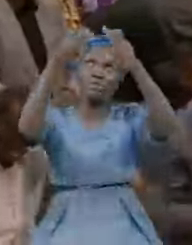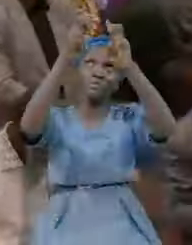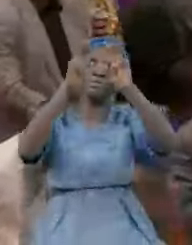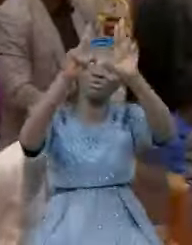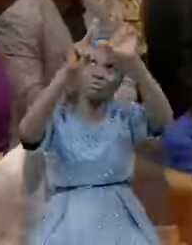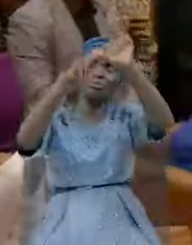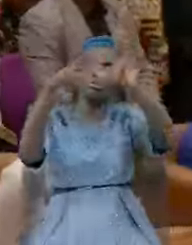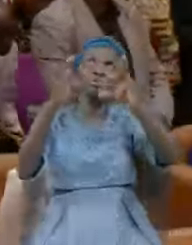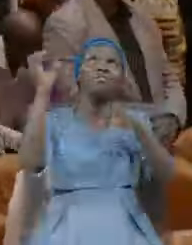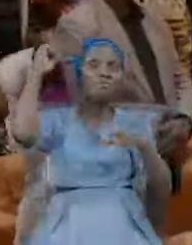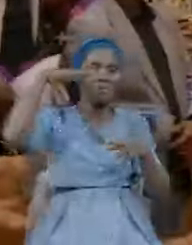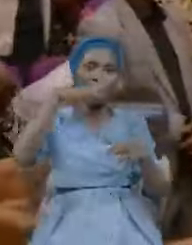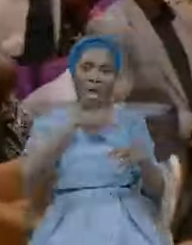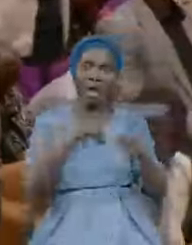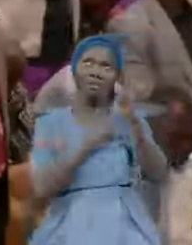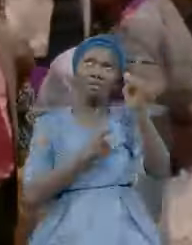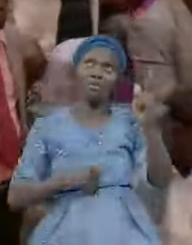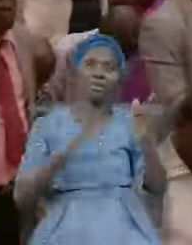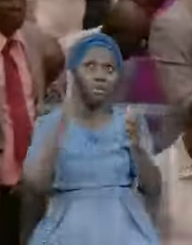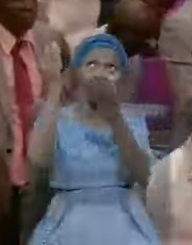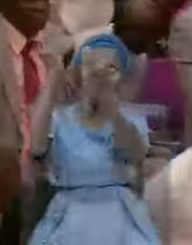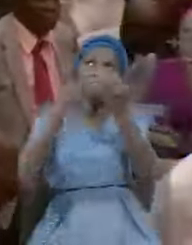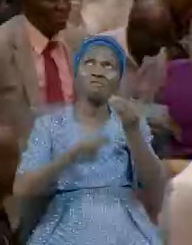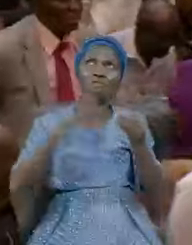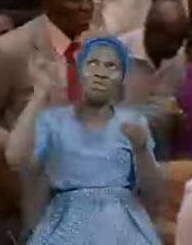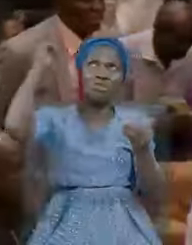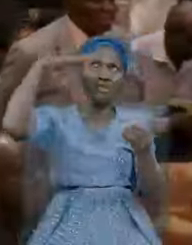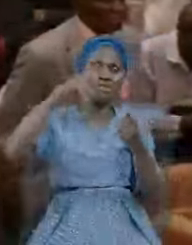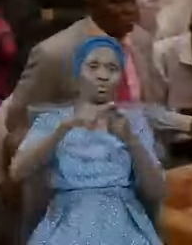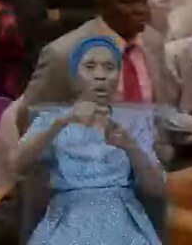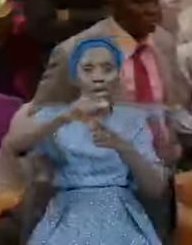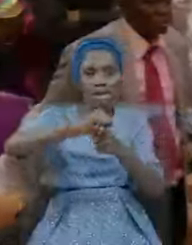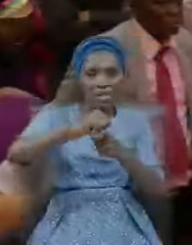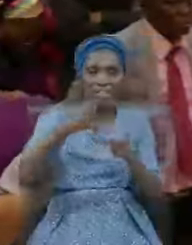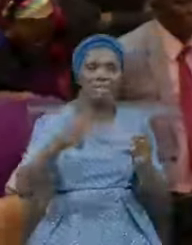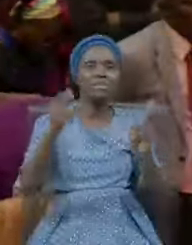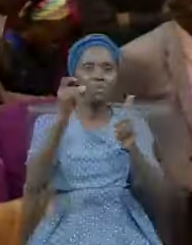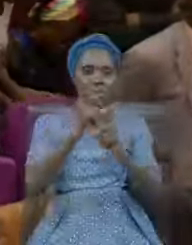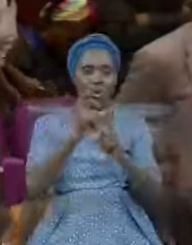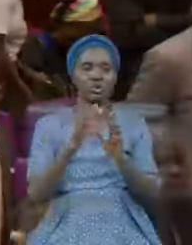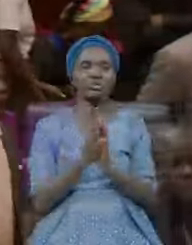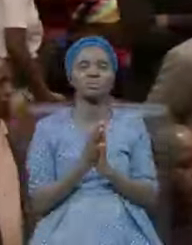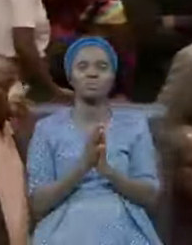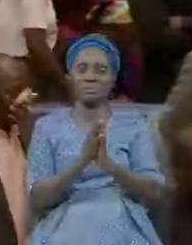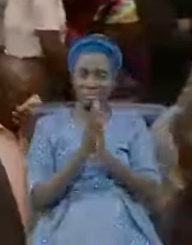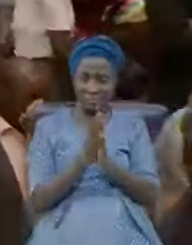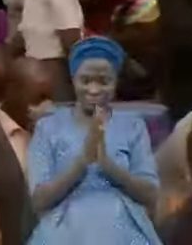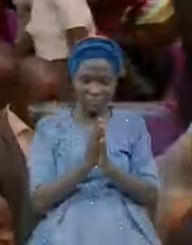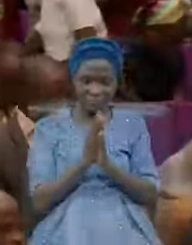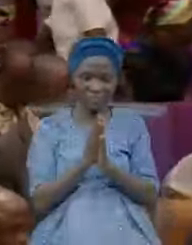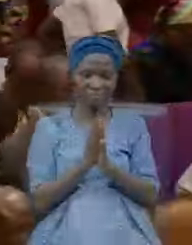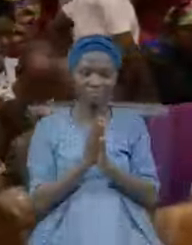will grant us grace to be doers of the word. Dead